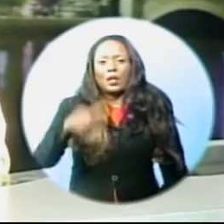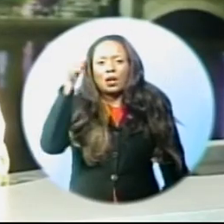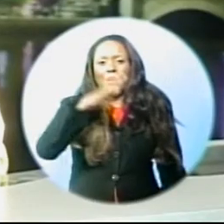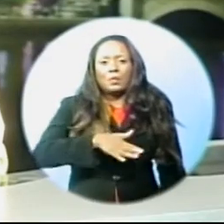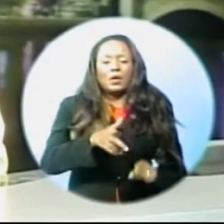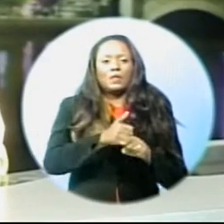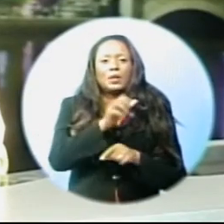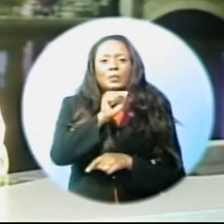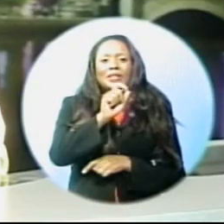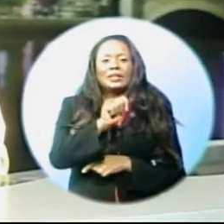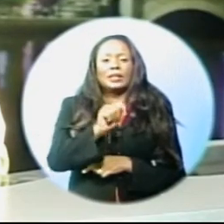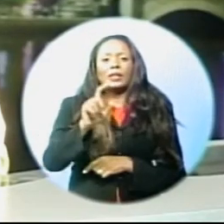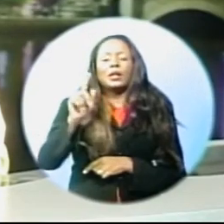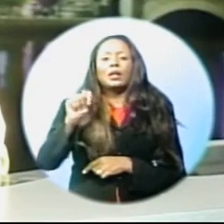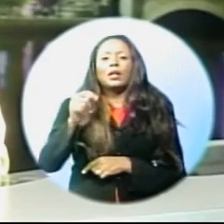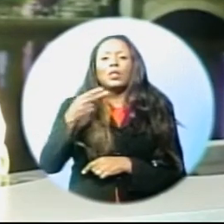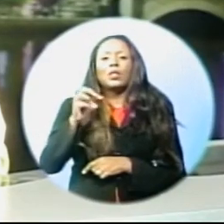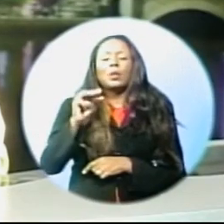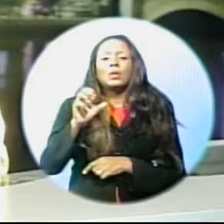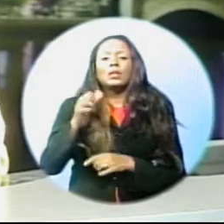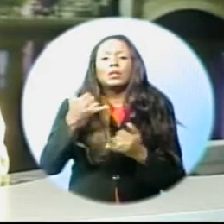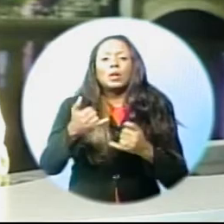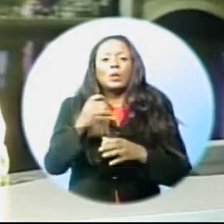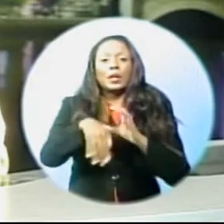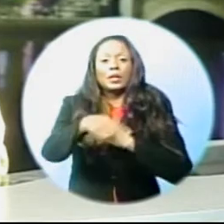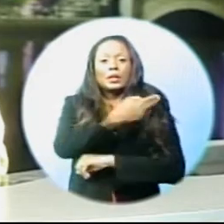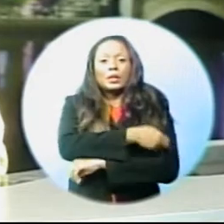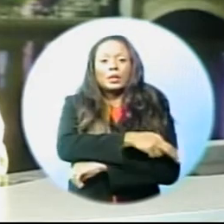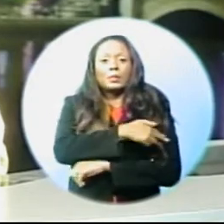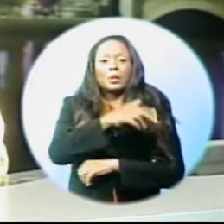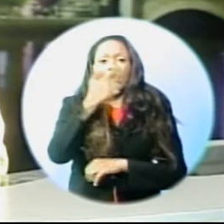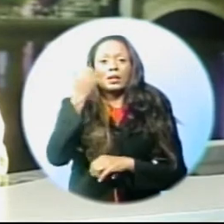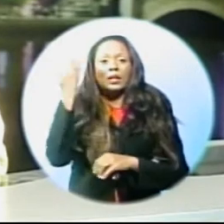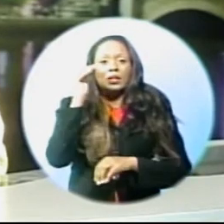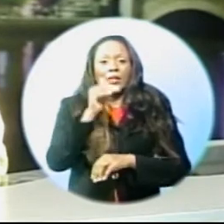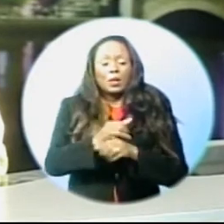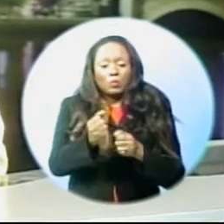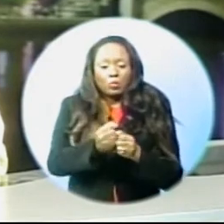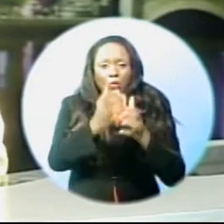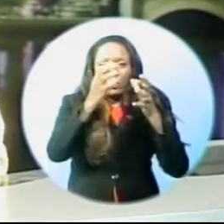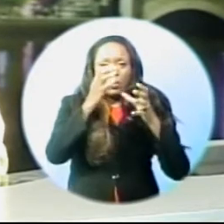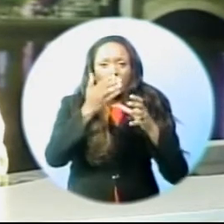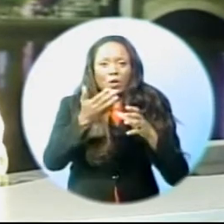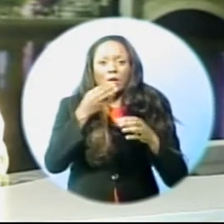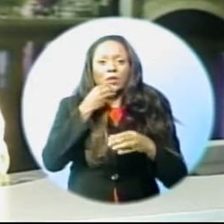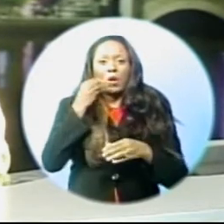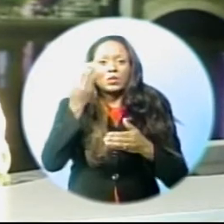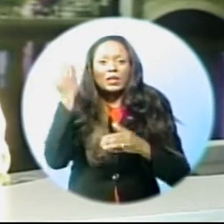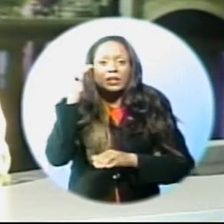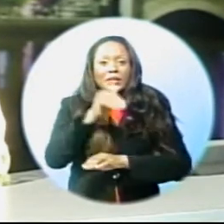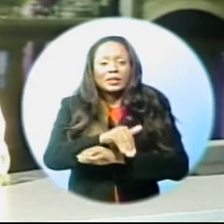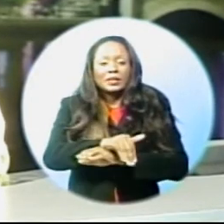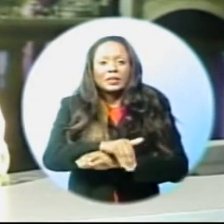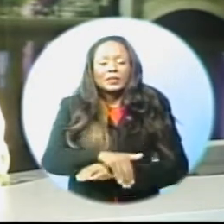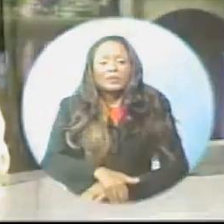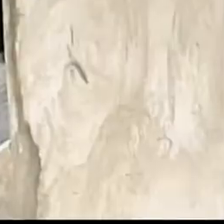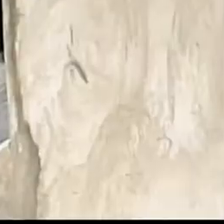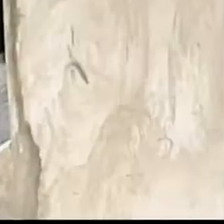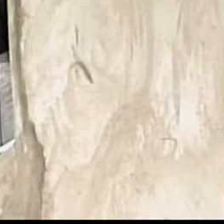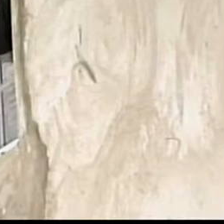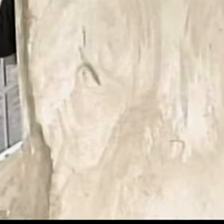A St. Thomas man is a patient at the Queen Elizabeth Hospital after an explosion at his home last night. According to